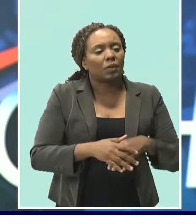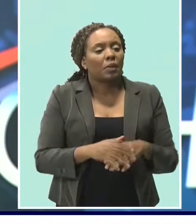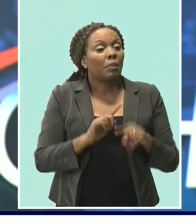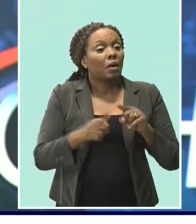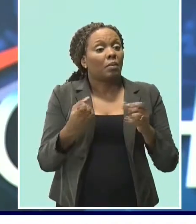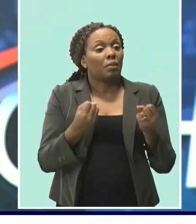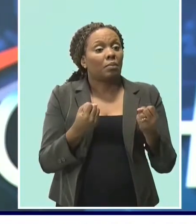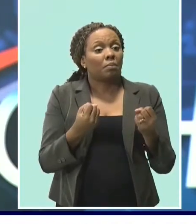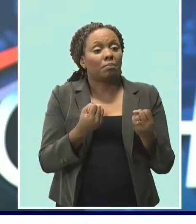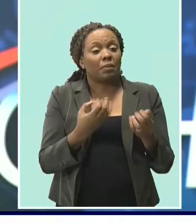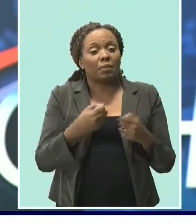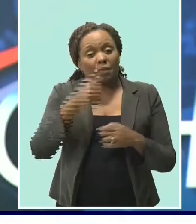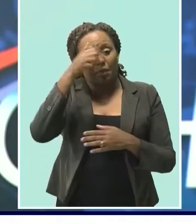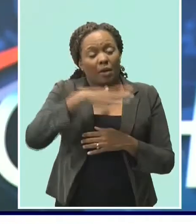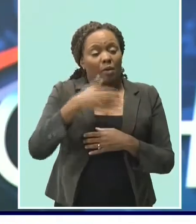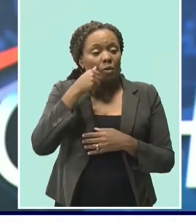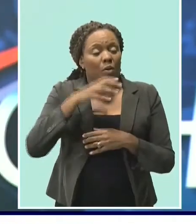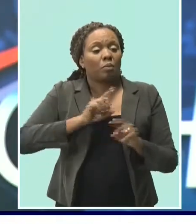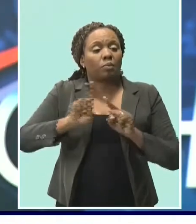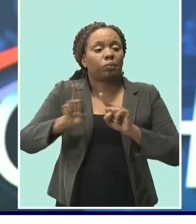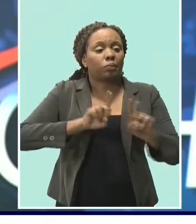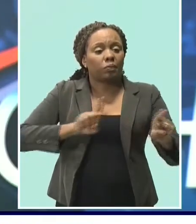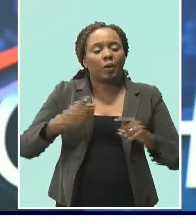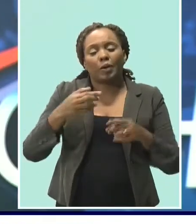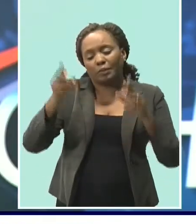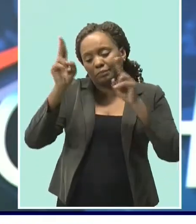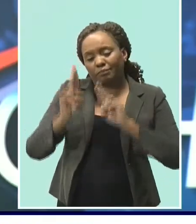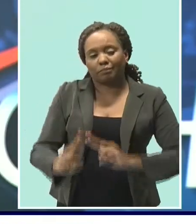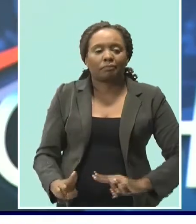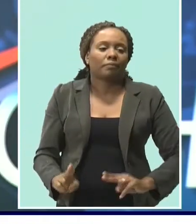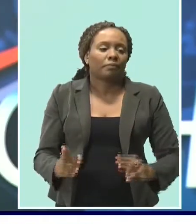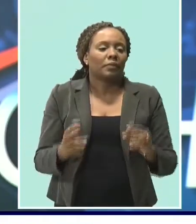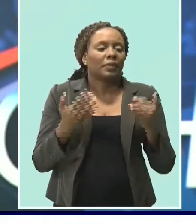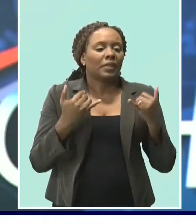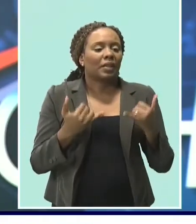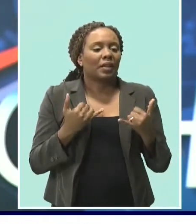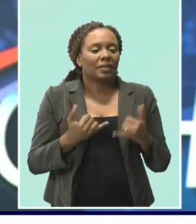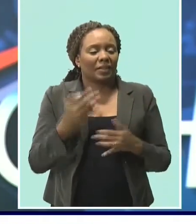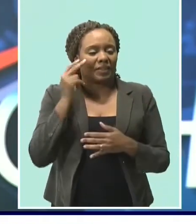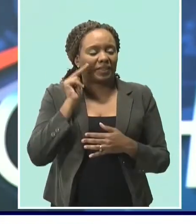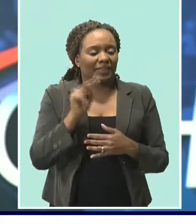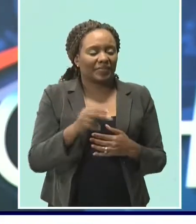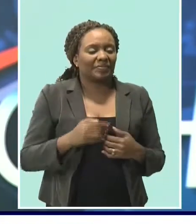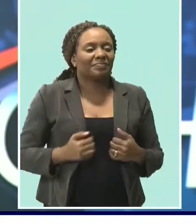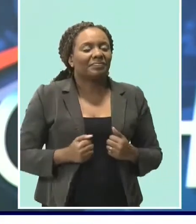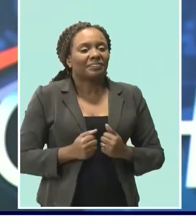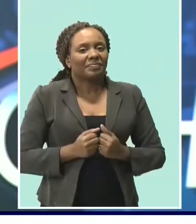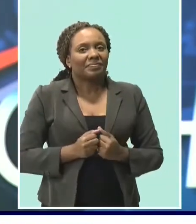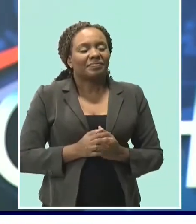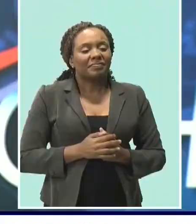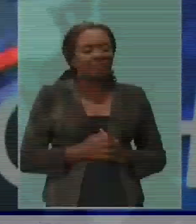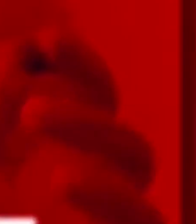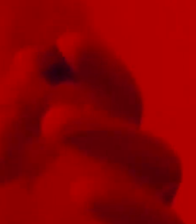ensure that the country kept running. We salute these Barbadians with our Newsnight series On the Frontline.